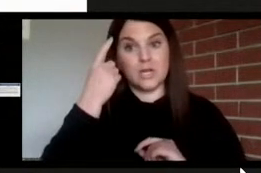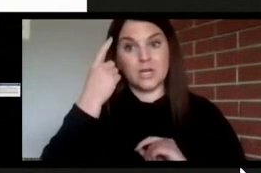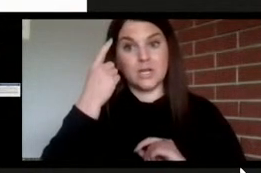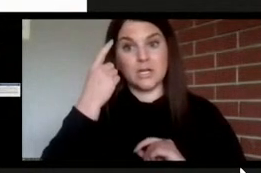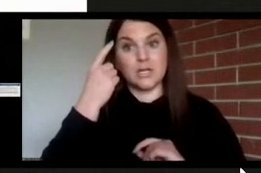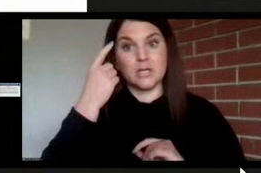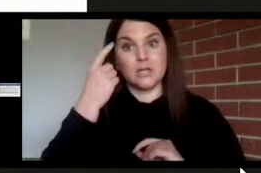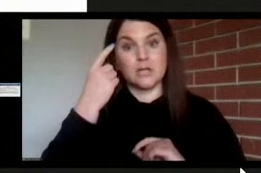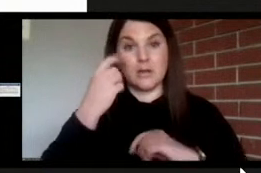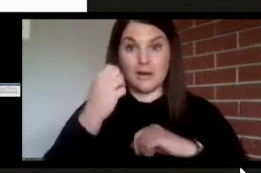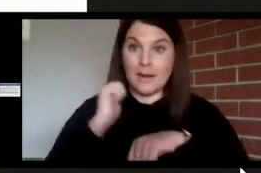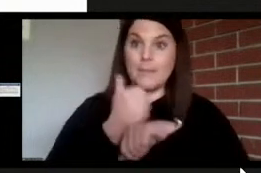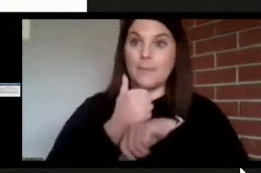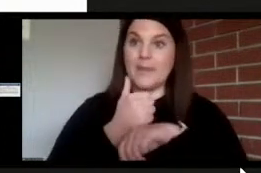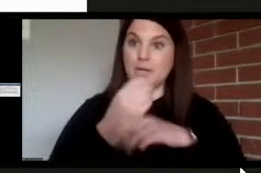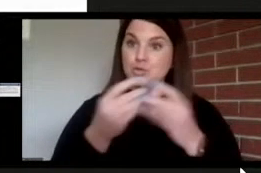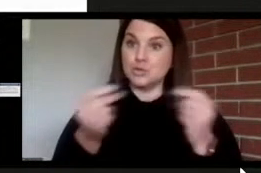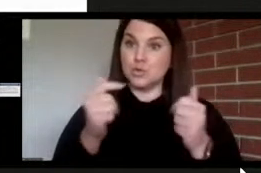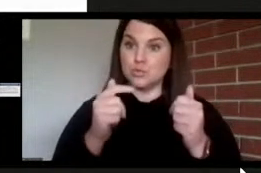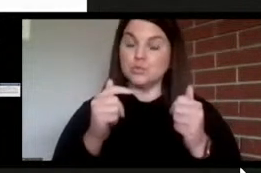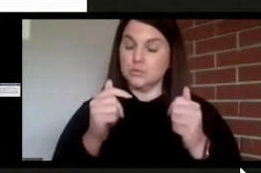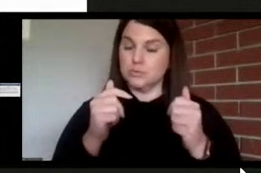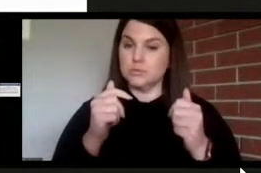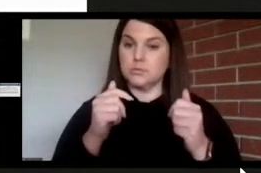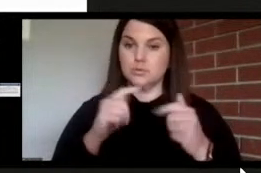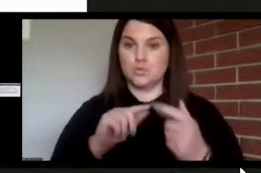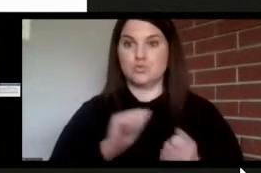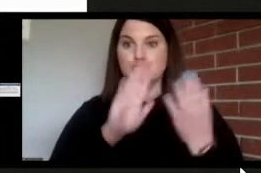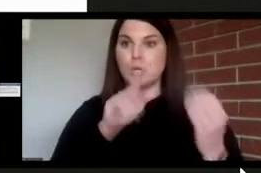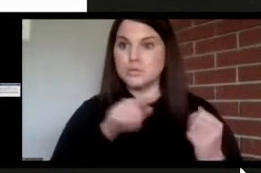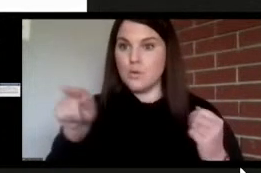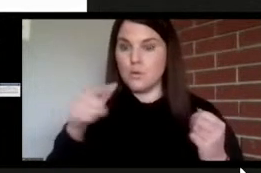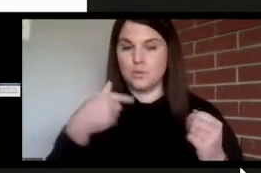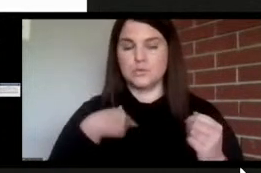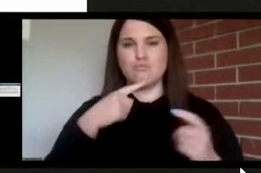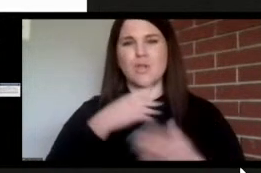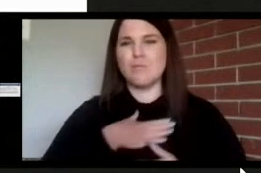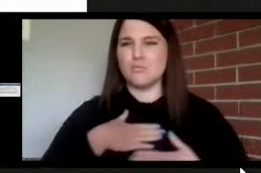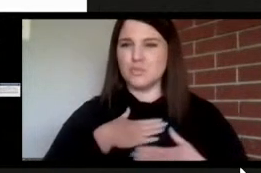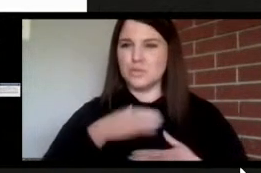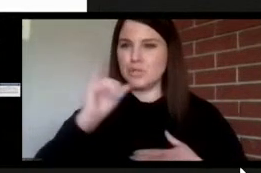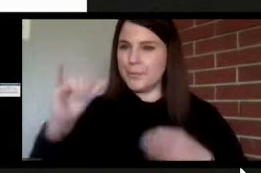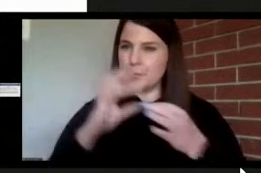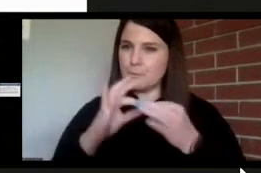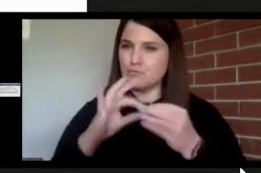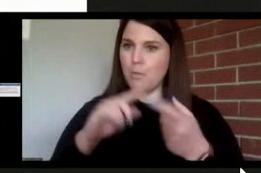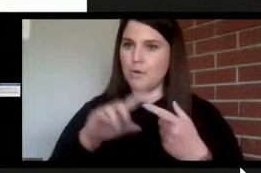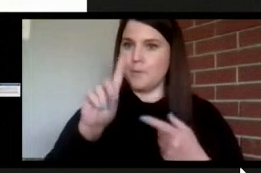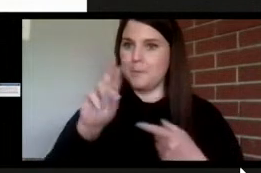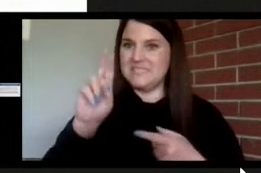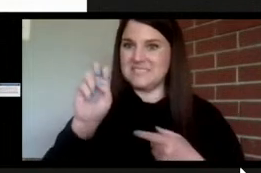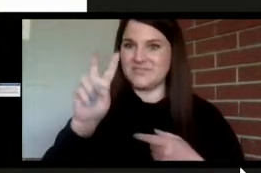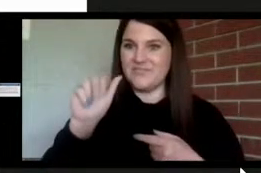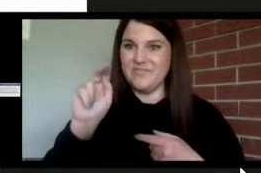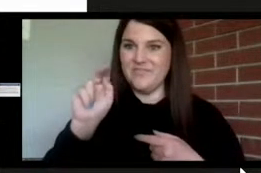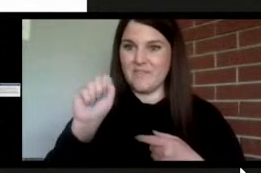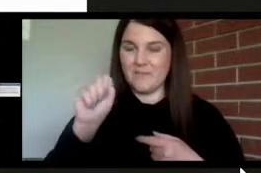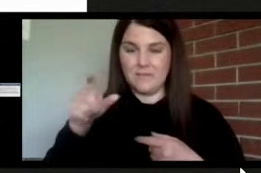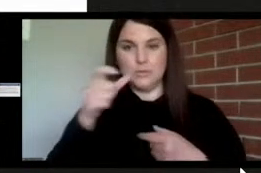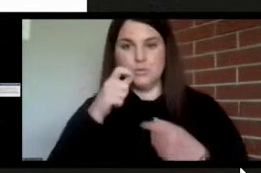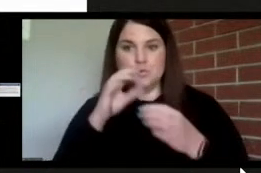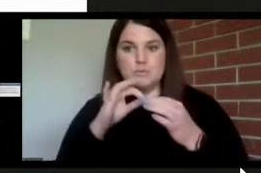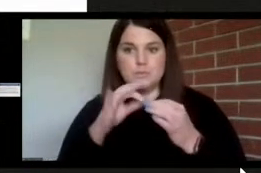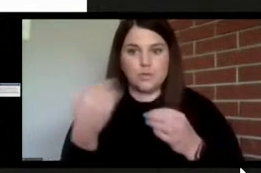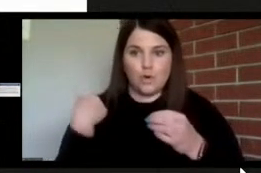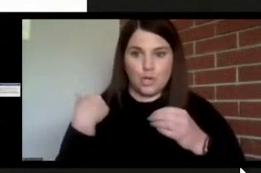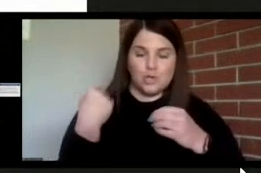implementing solutions to address them. I really appreciate the remarks from, it was Dr. Evans from the APA who spoke earlier, who